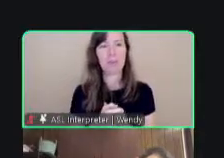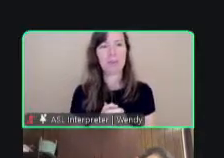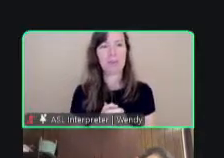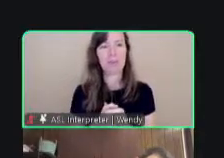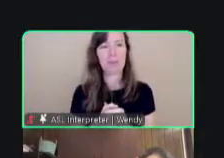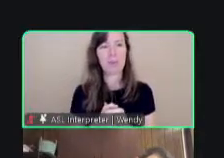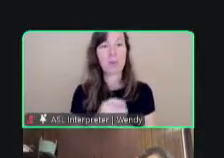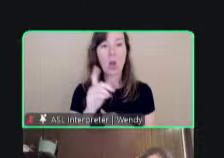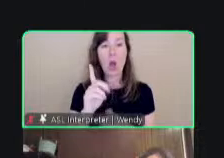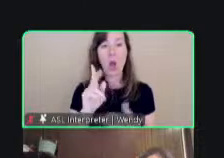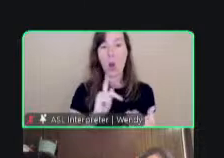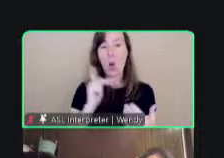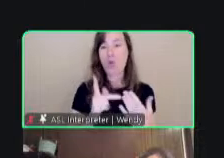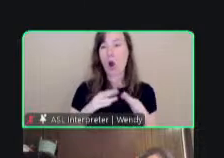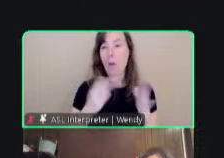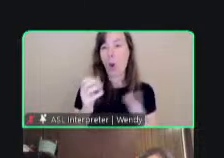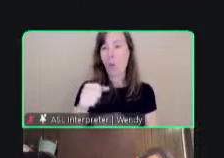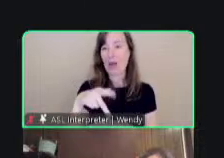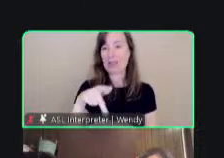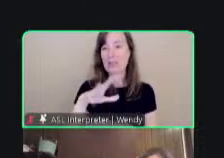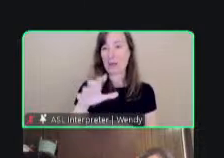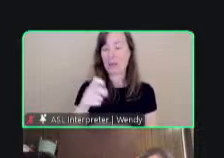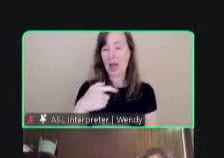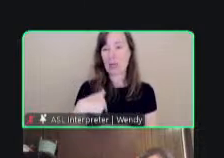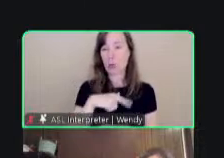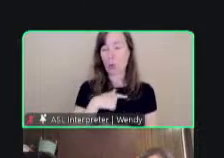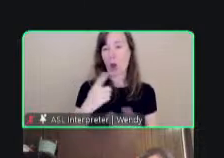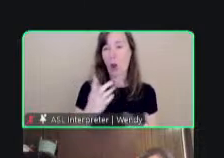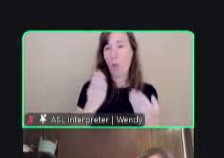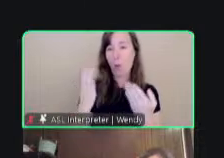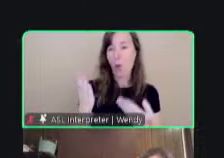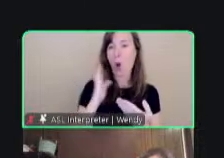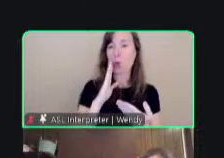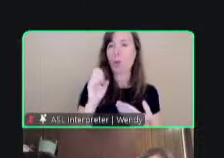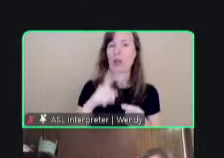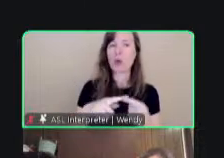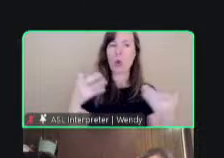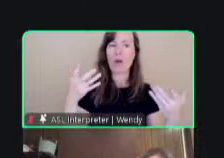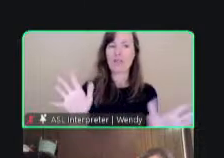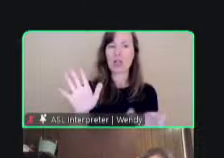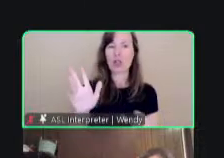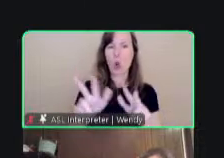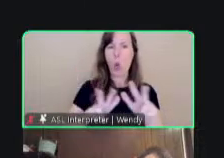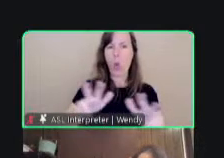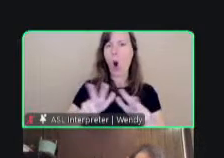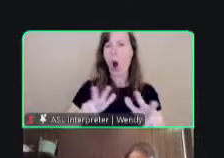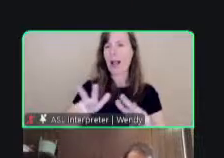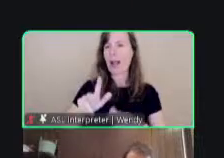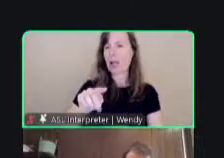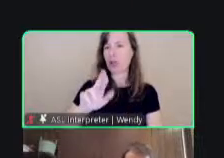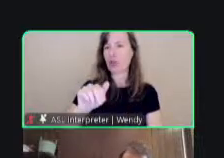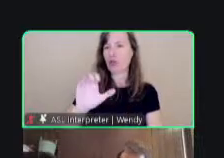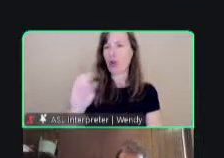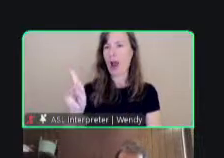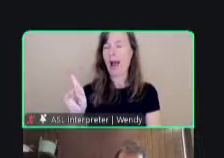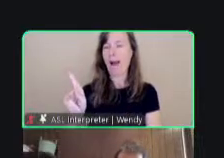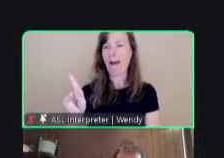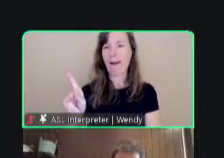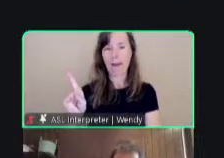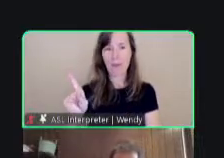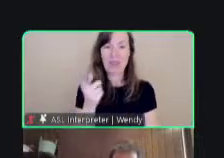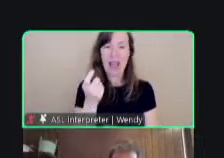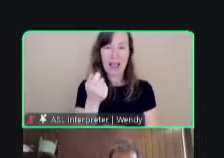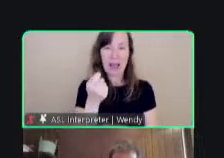that we'll be proposing is to complete the walking track. And while we haven't, well, I guess you could, there's a little bit of is open at this